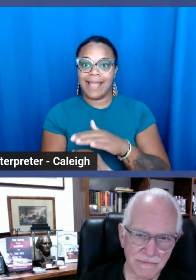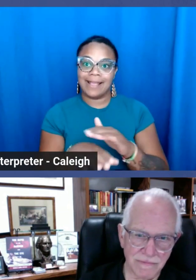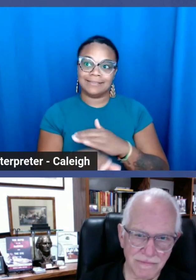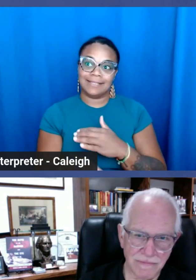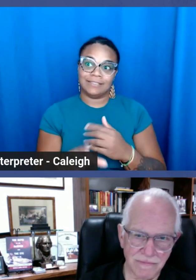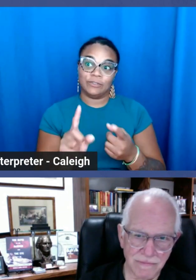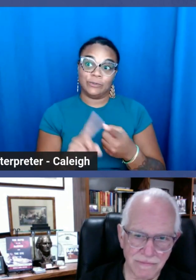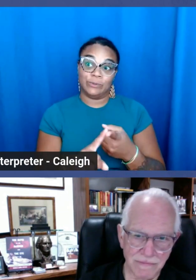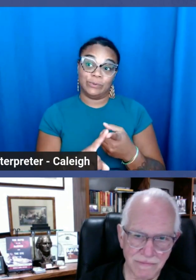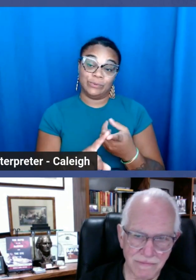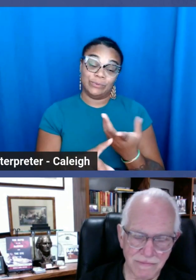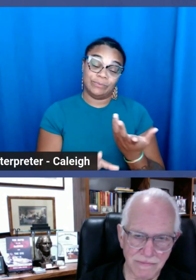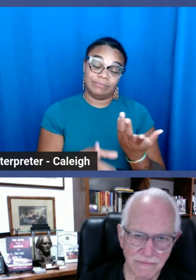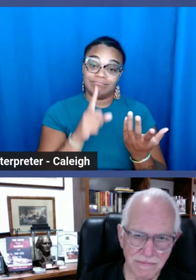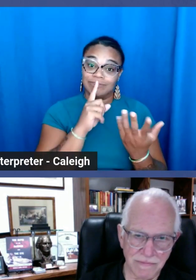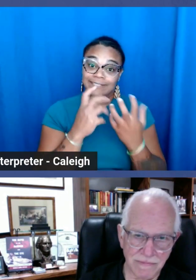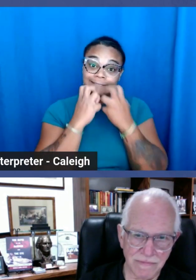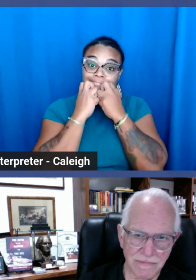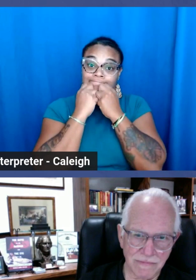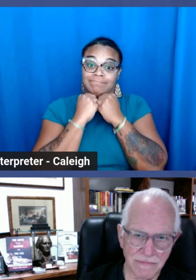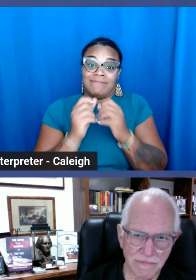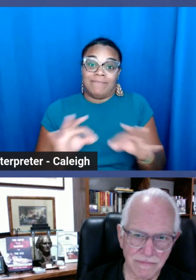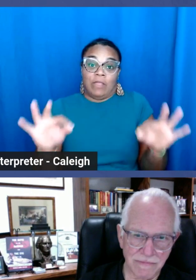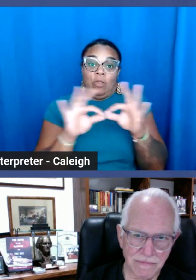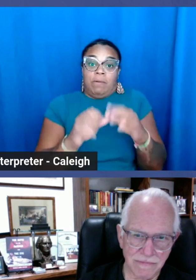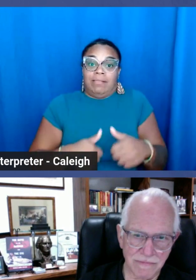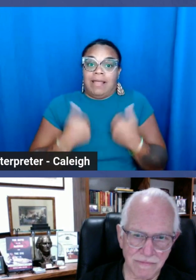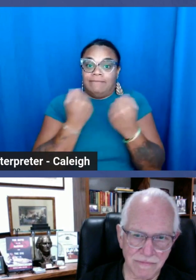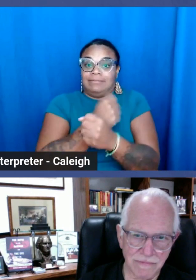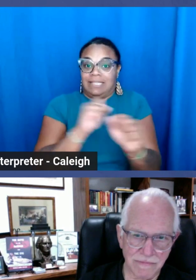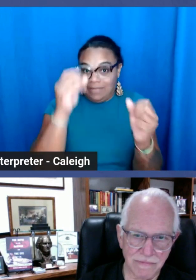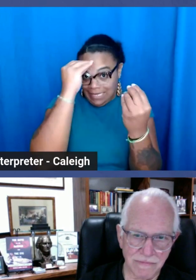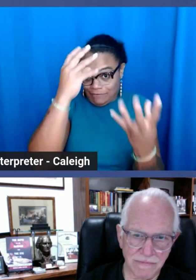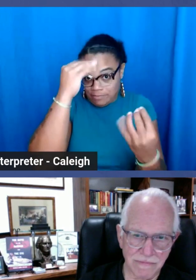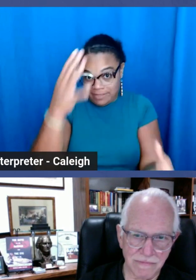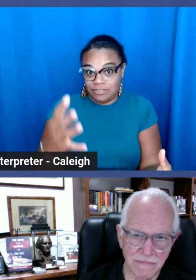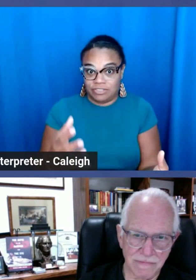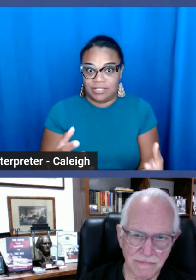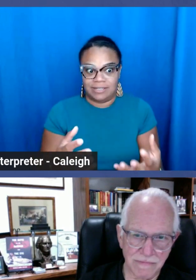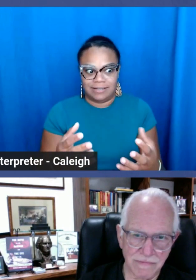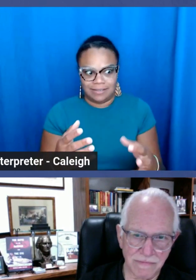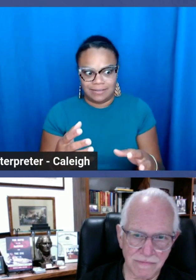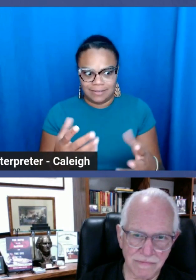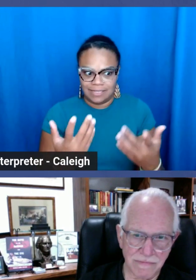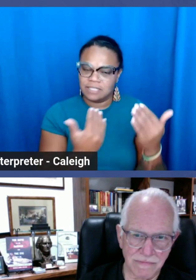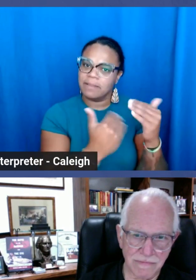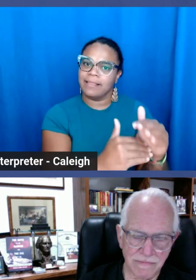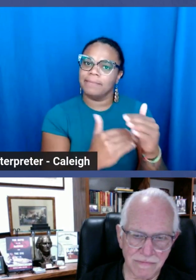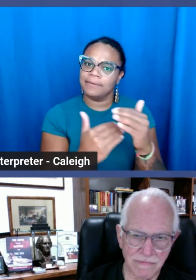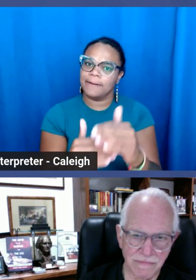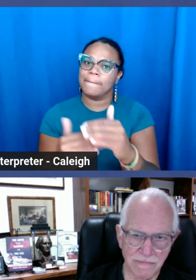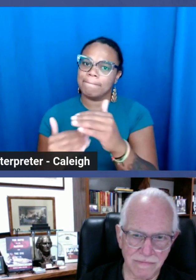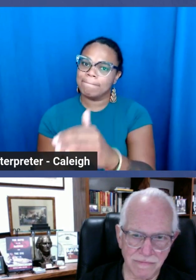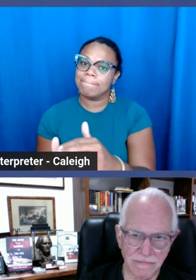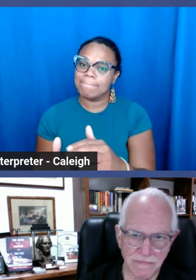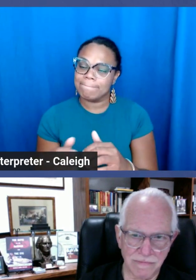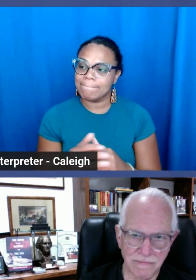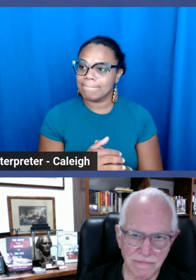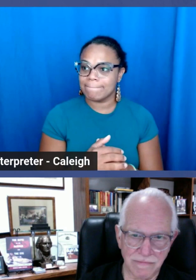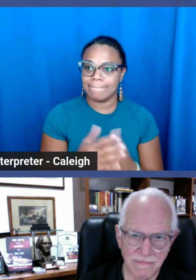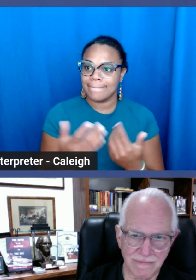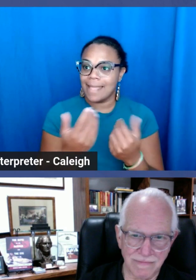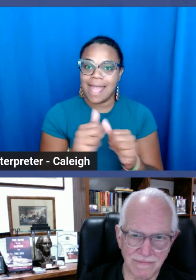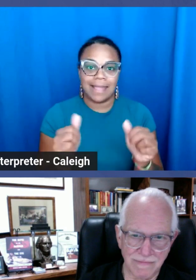life-saving information, is just being restricted in any way that people